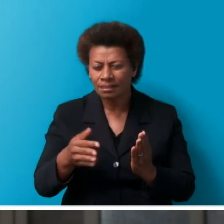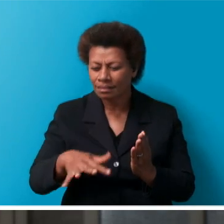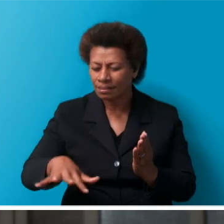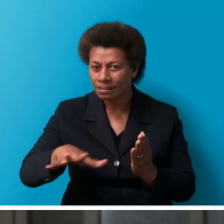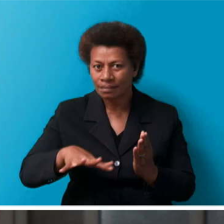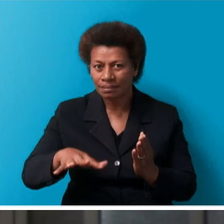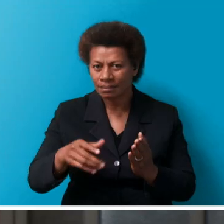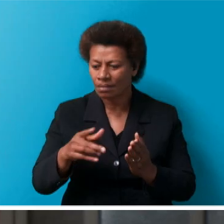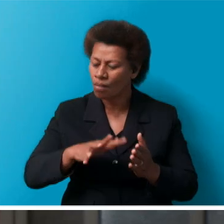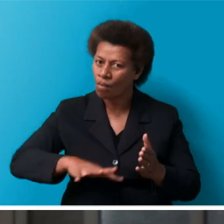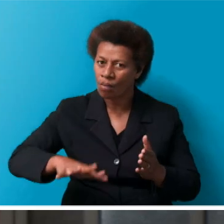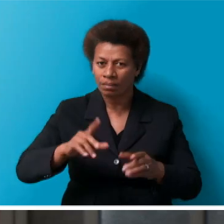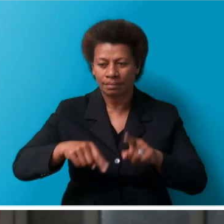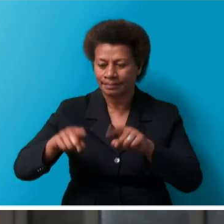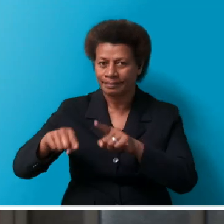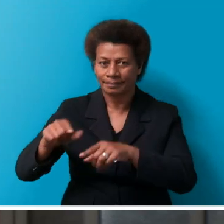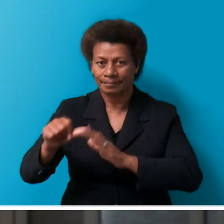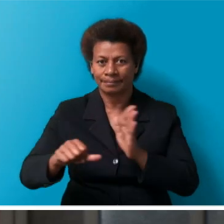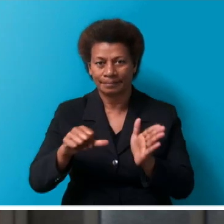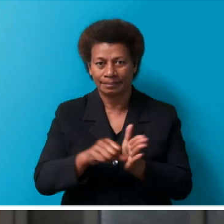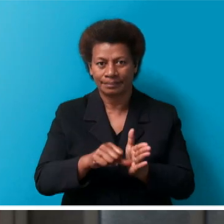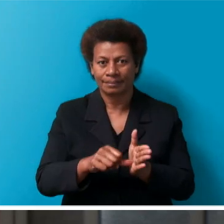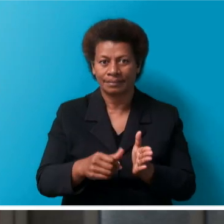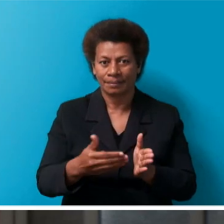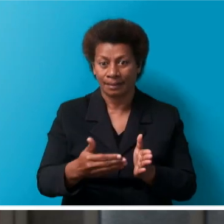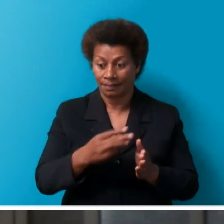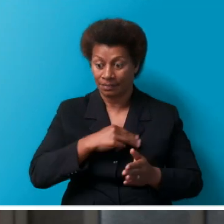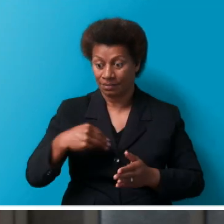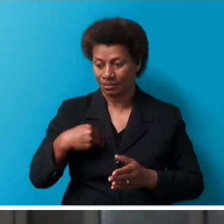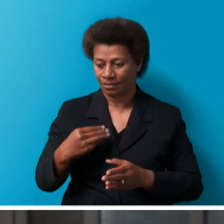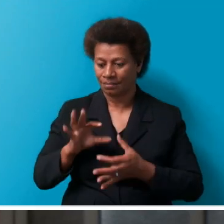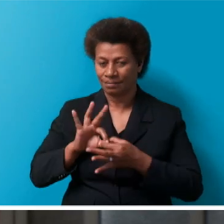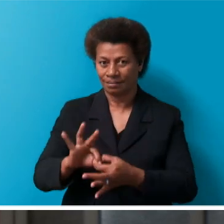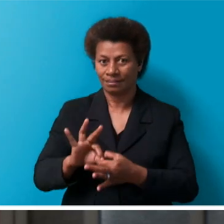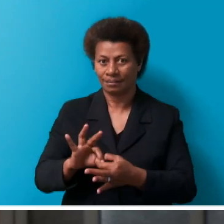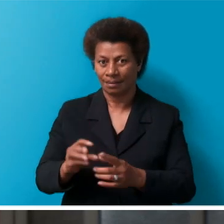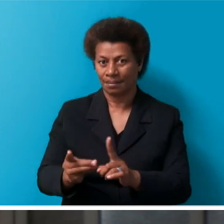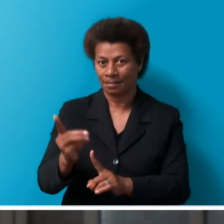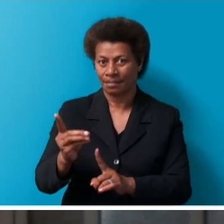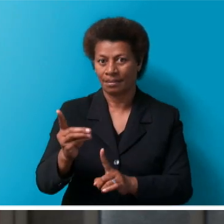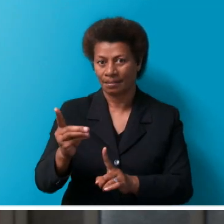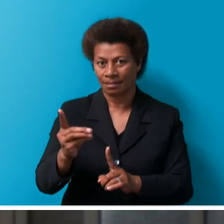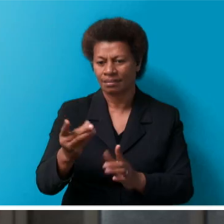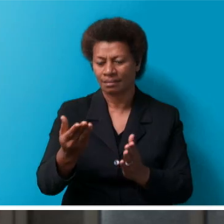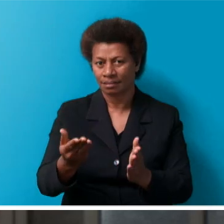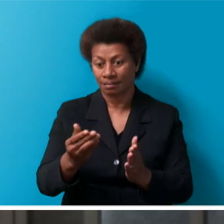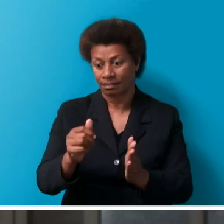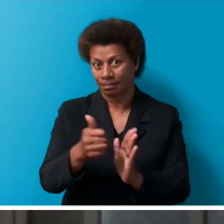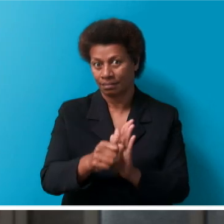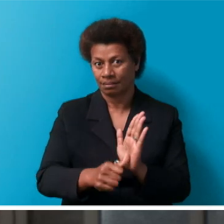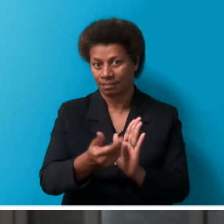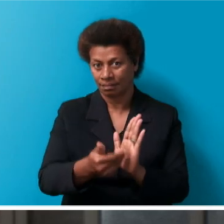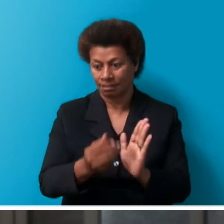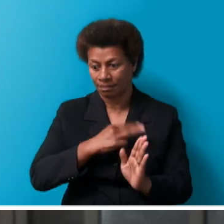cycle. Our ministry is working closely with the development partners on the social protection reform agenda. Ministry